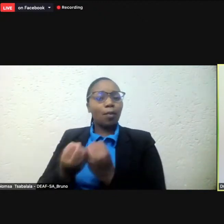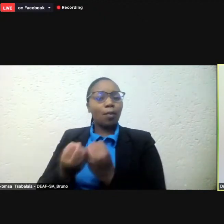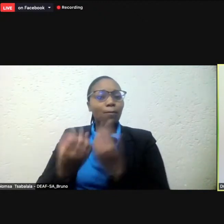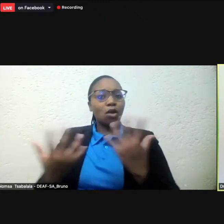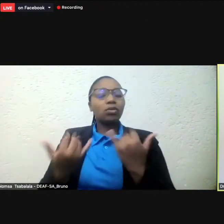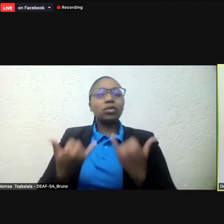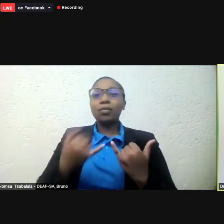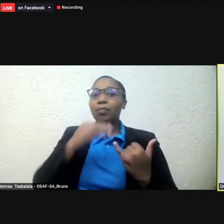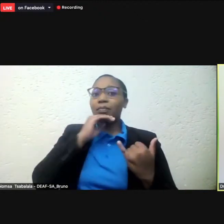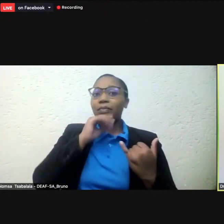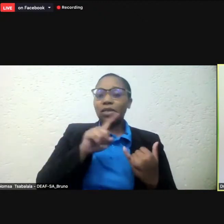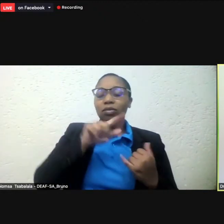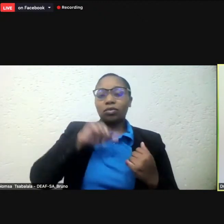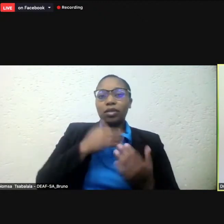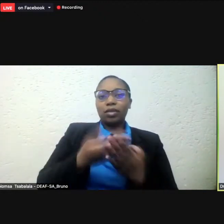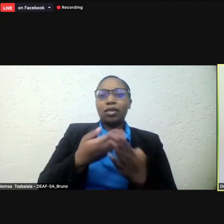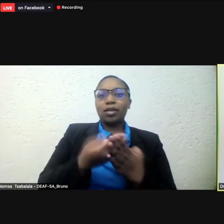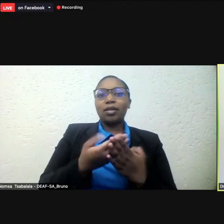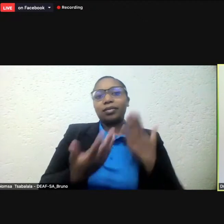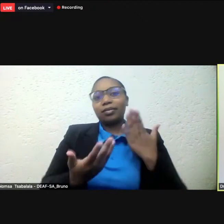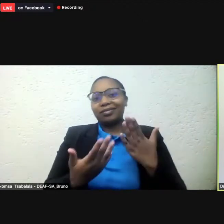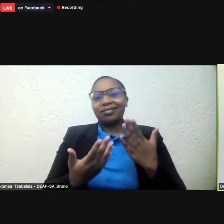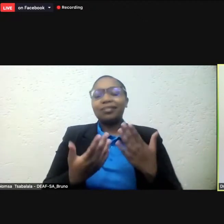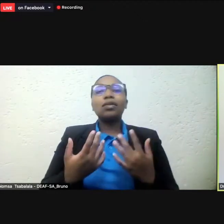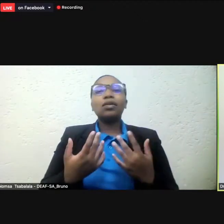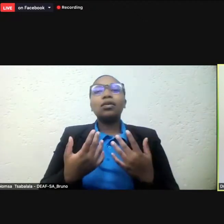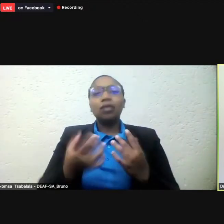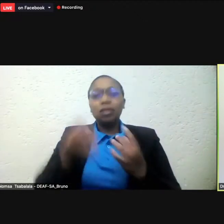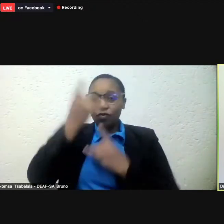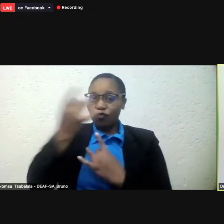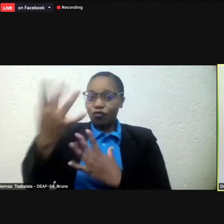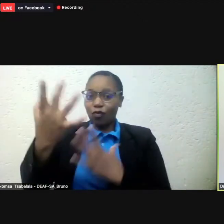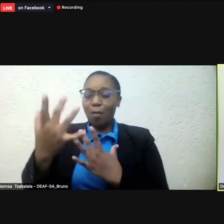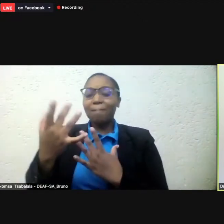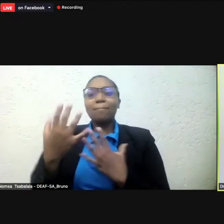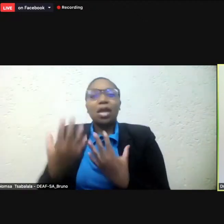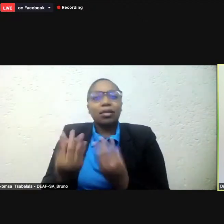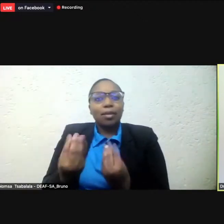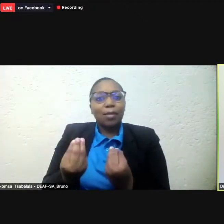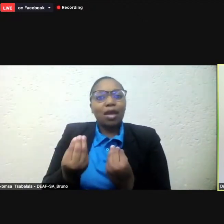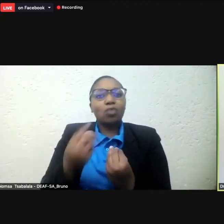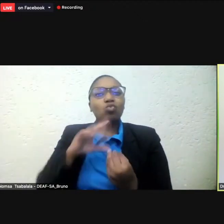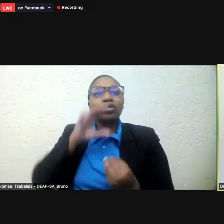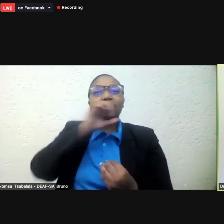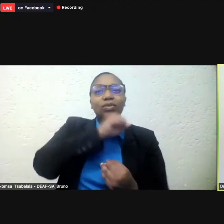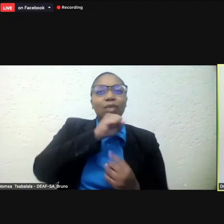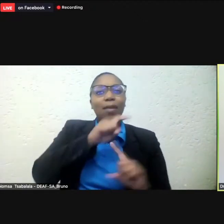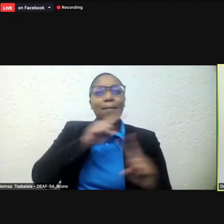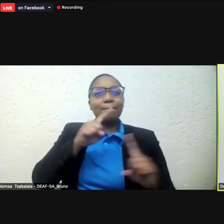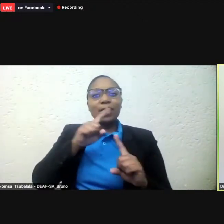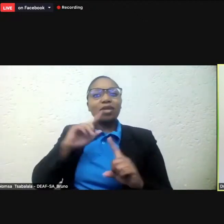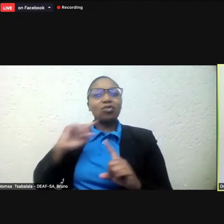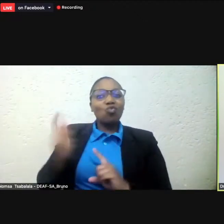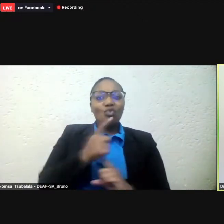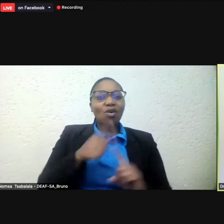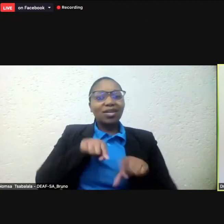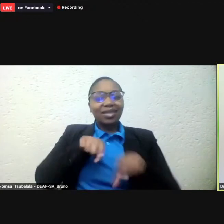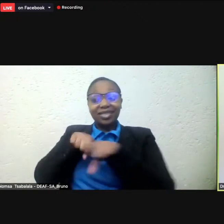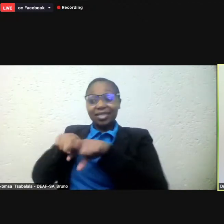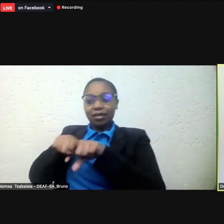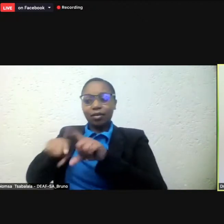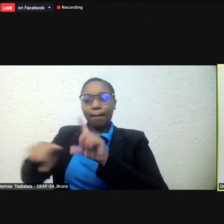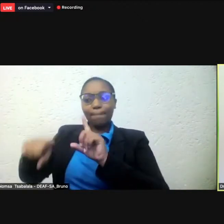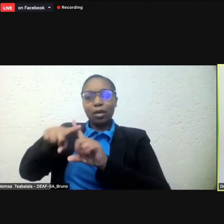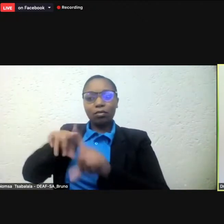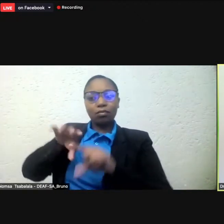proportion that we suspect, but not every test sample is going to be sequenced. So I think we'd